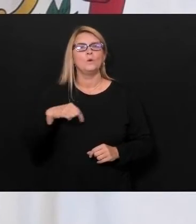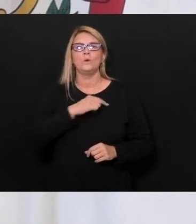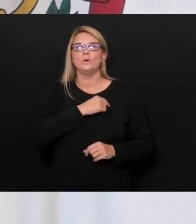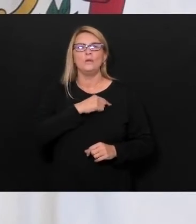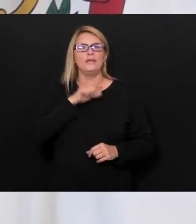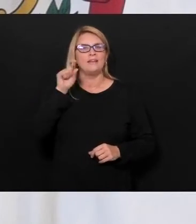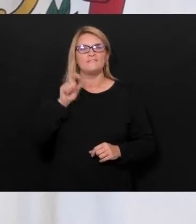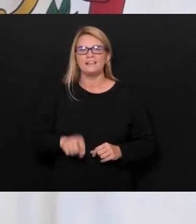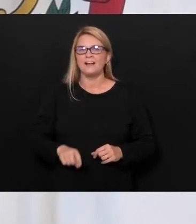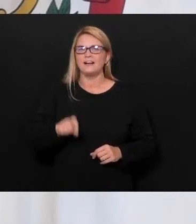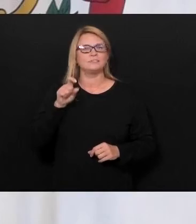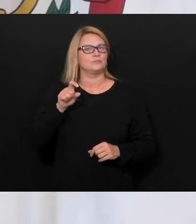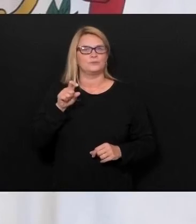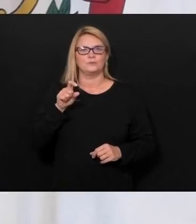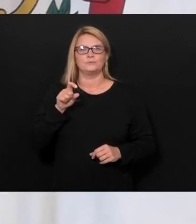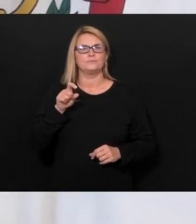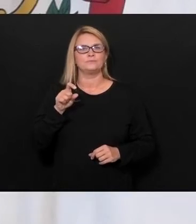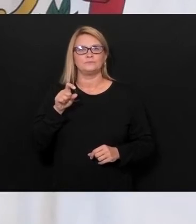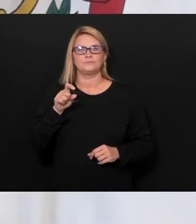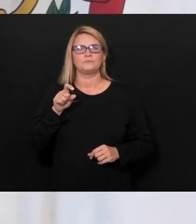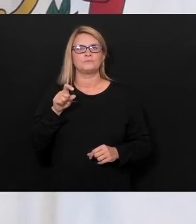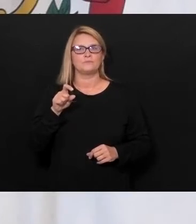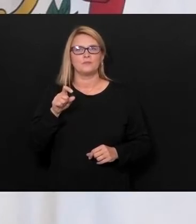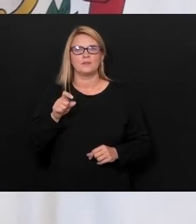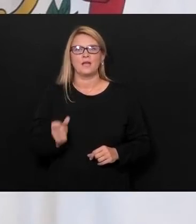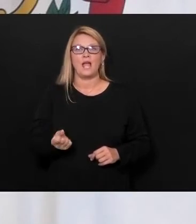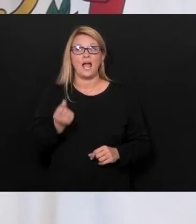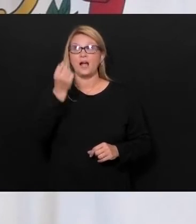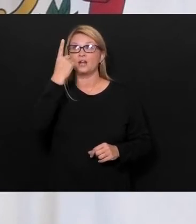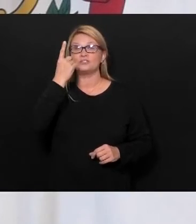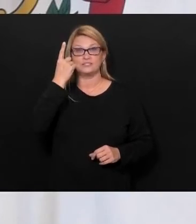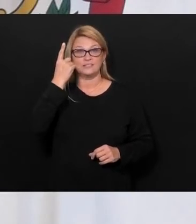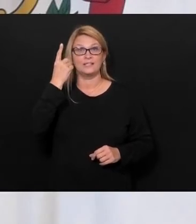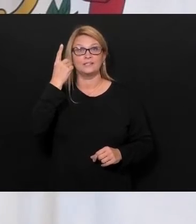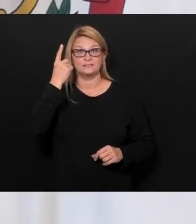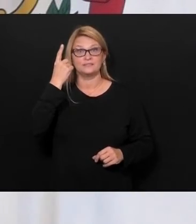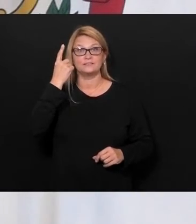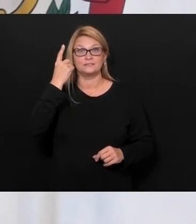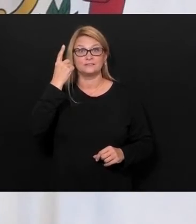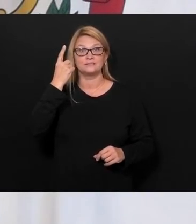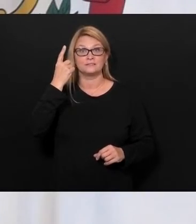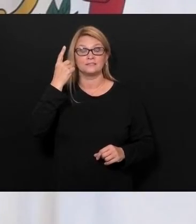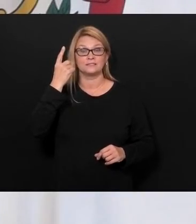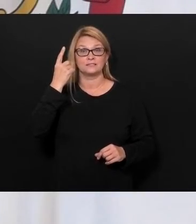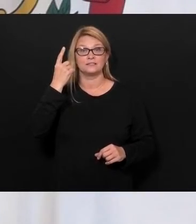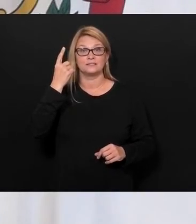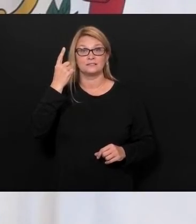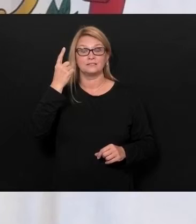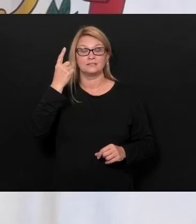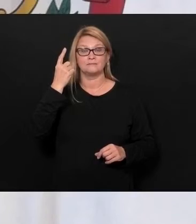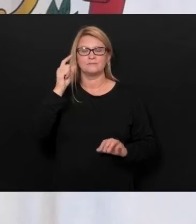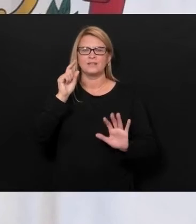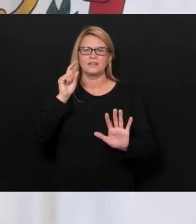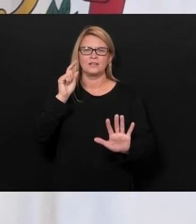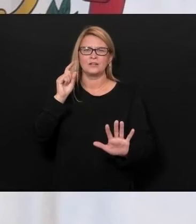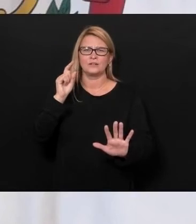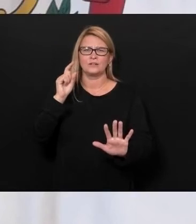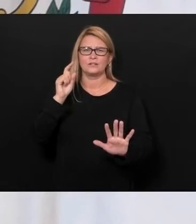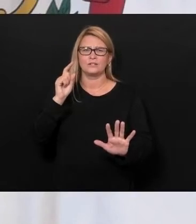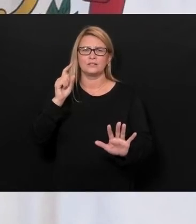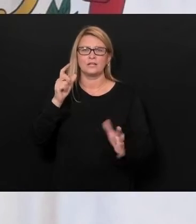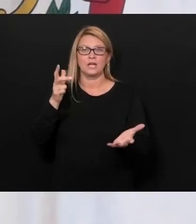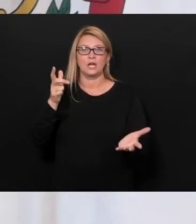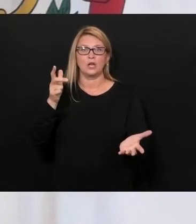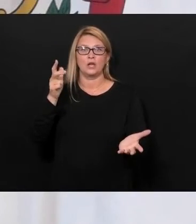got to realize as a population, and please, West Virginia, just listen to one